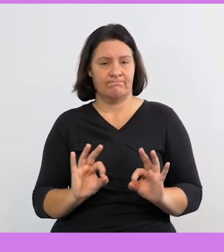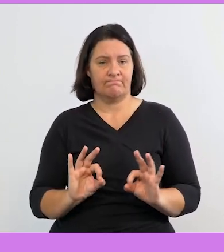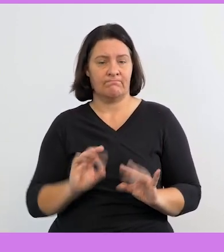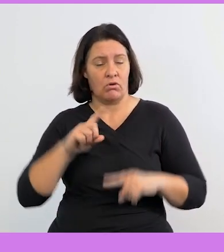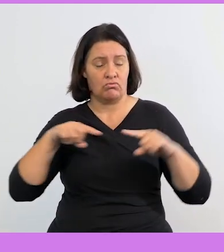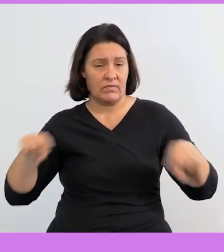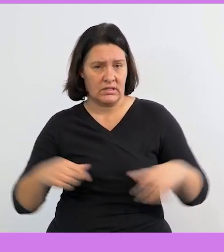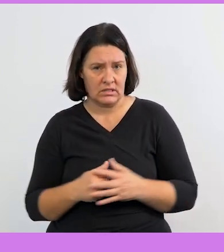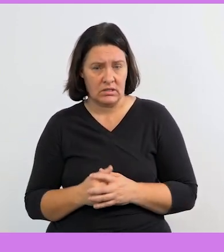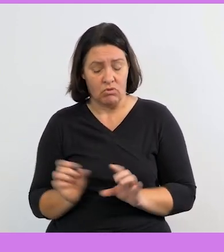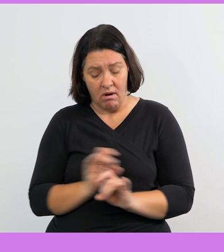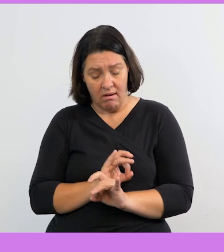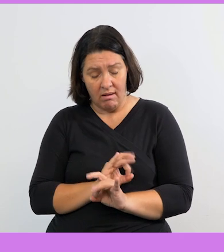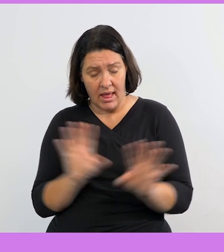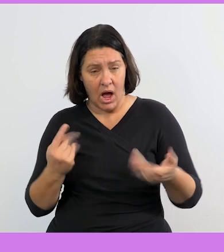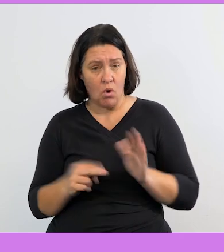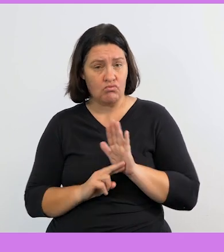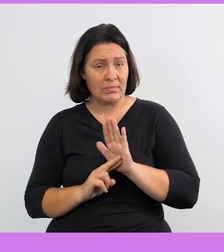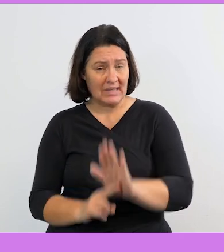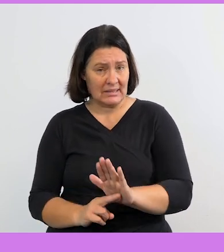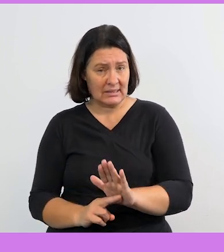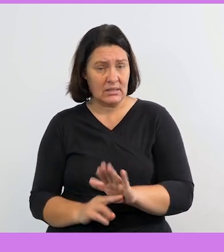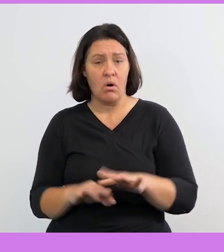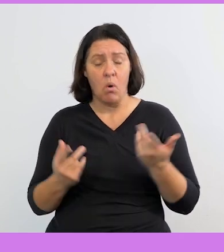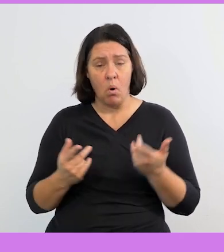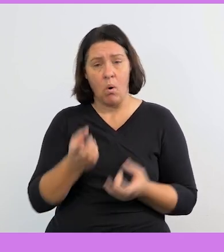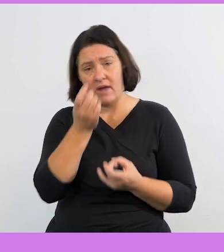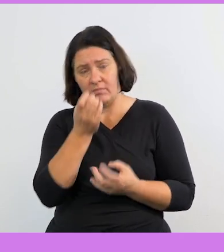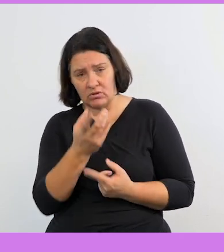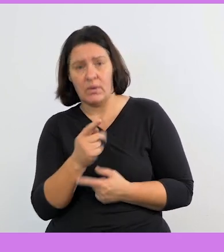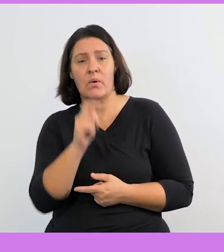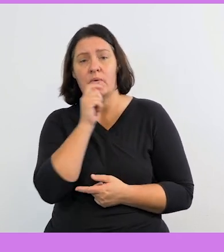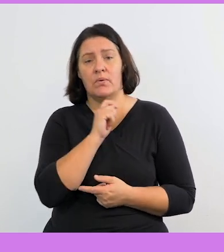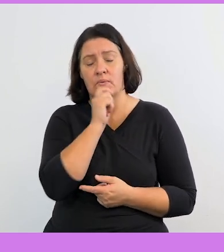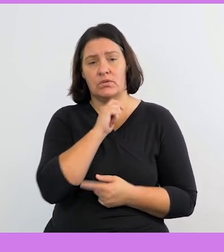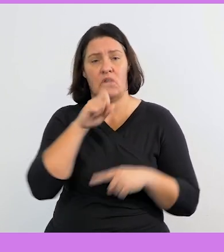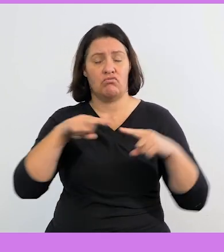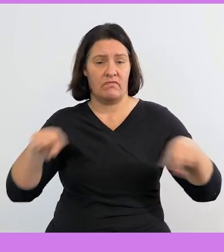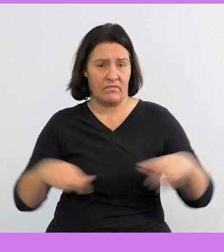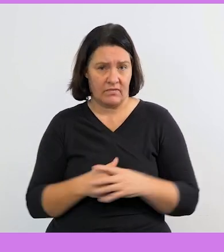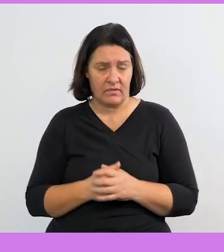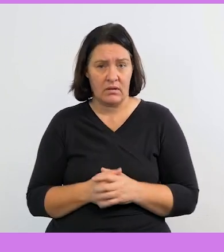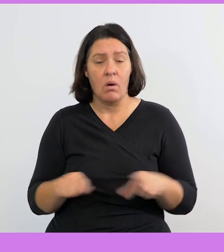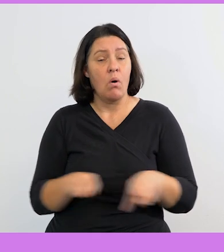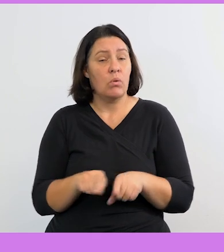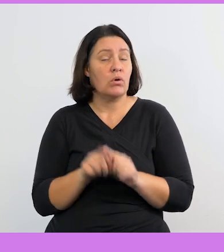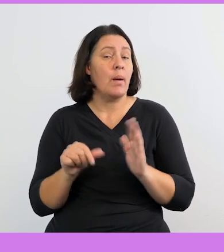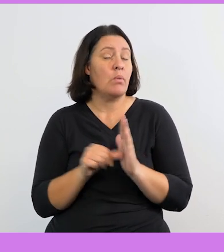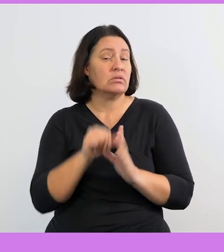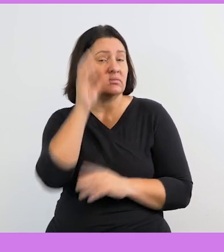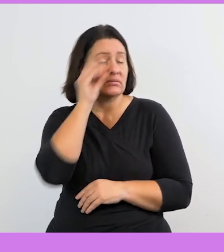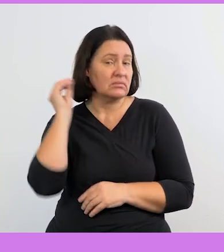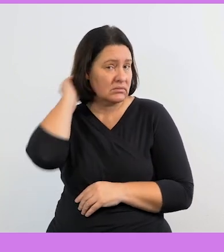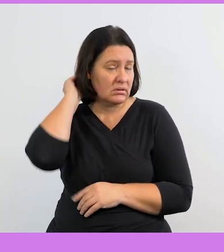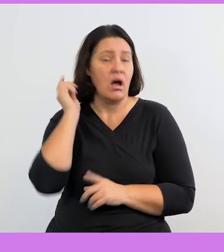suitable graph. Right, so the clearest way to represent a graph or data is by using a graph. Also important to